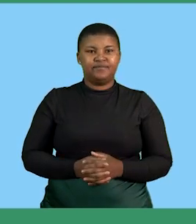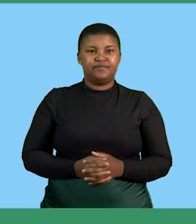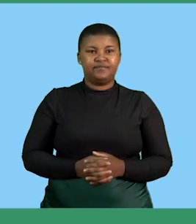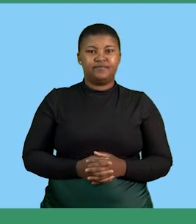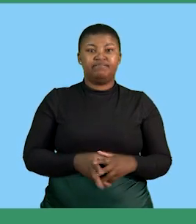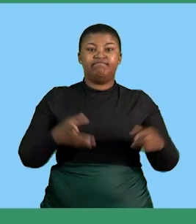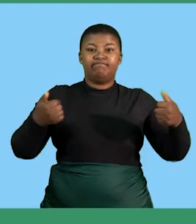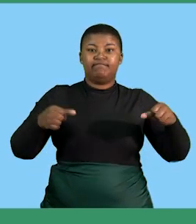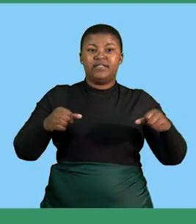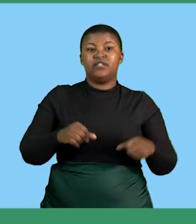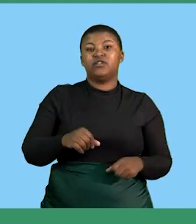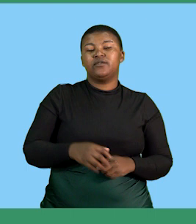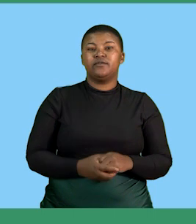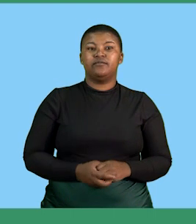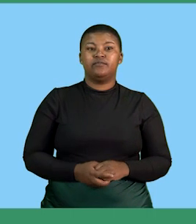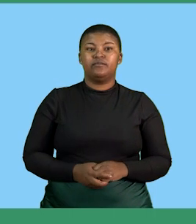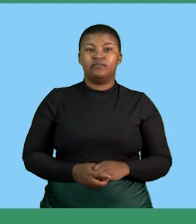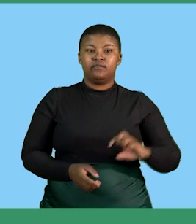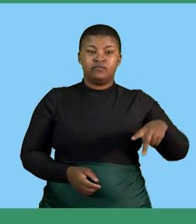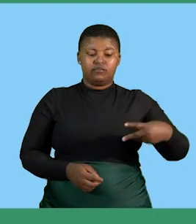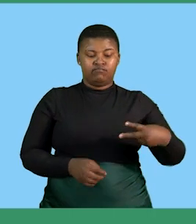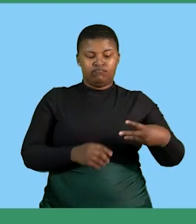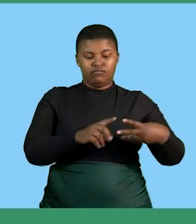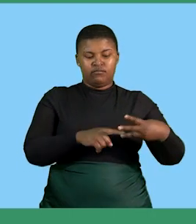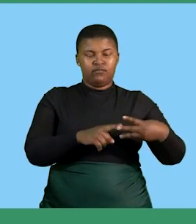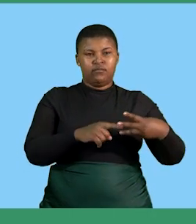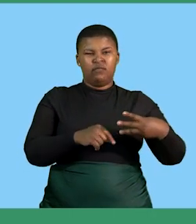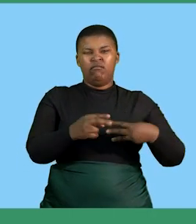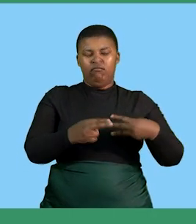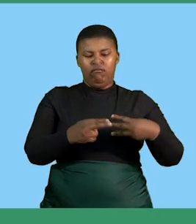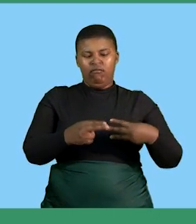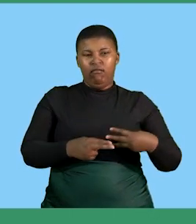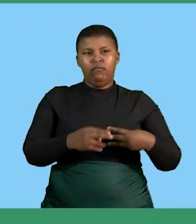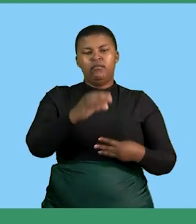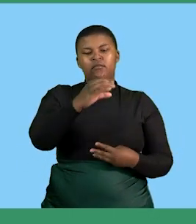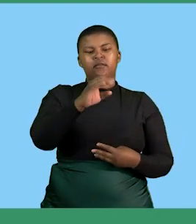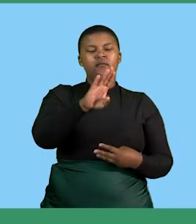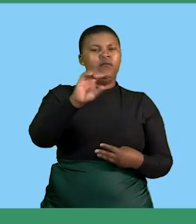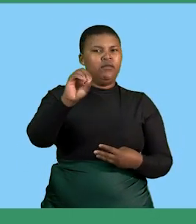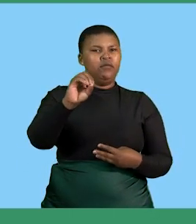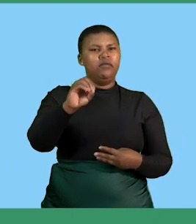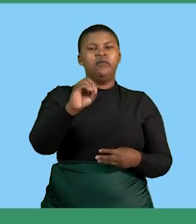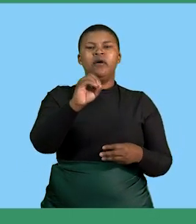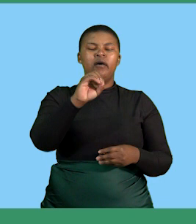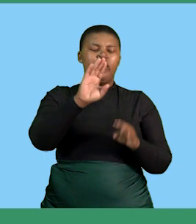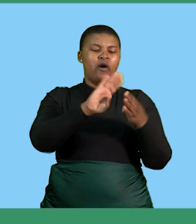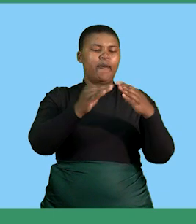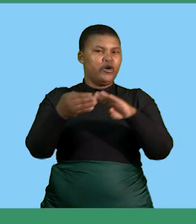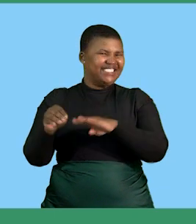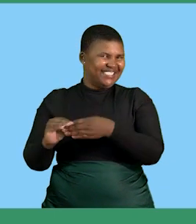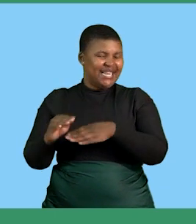our next two words is actually abbreviations. CBOs stand for